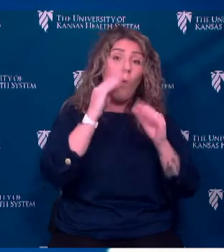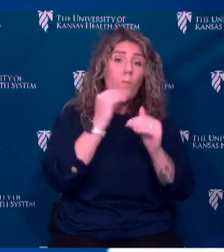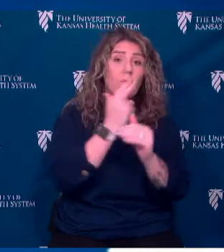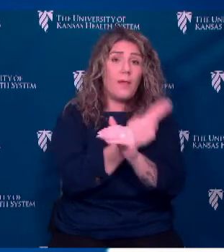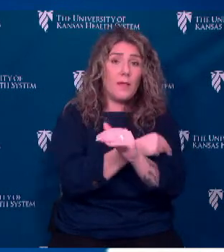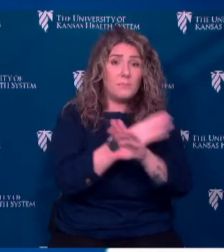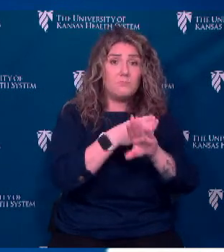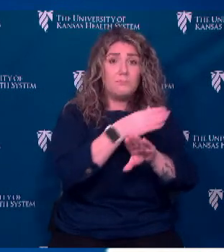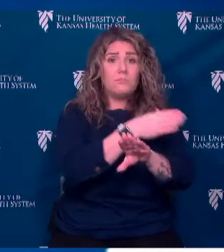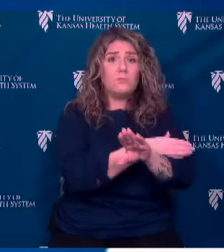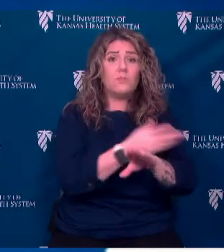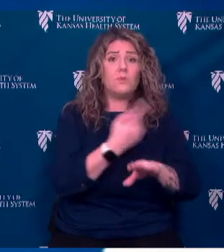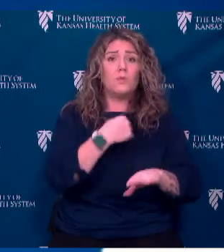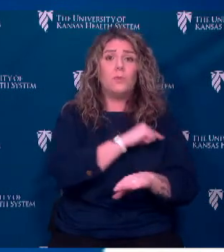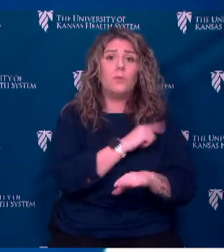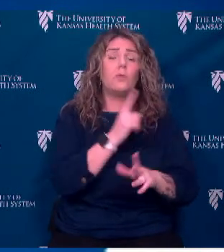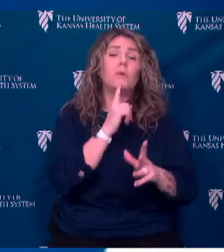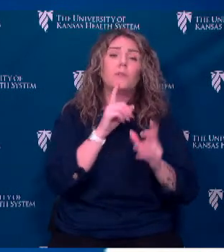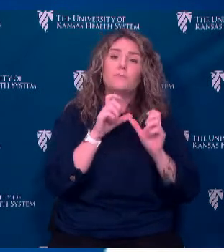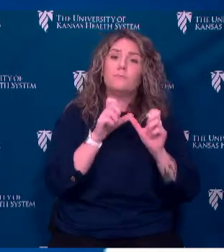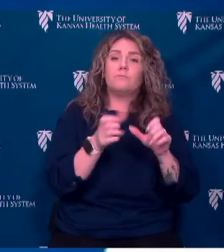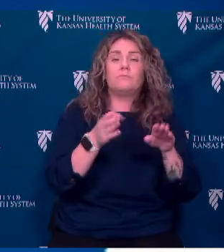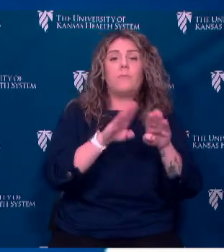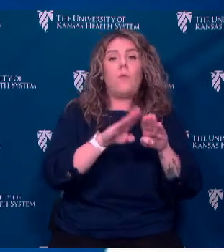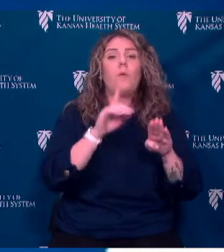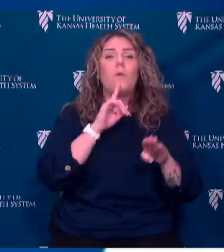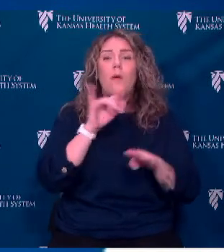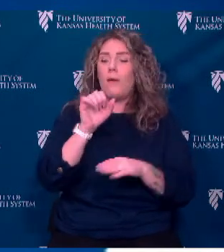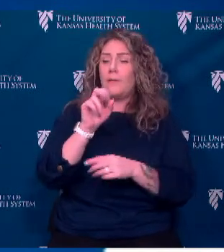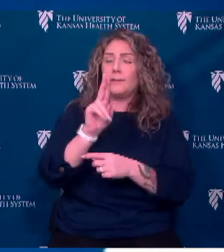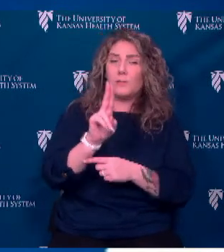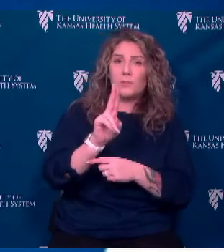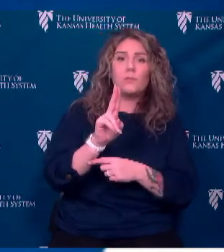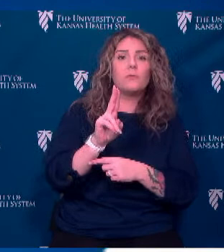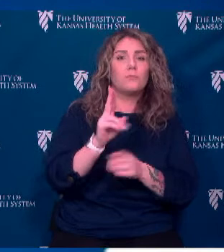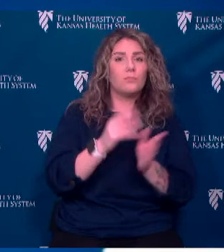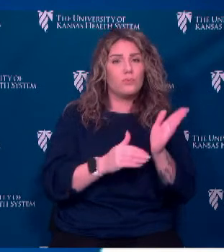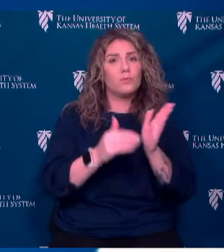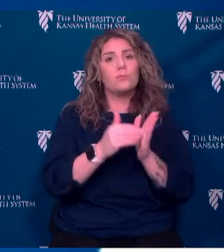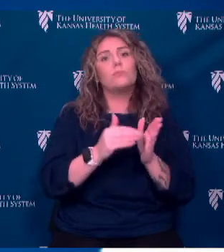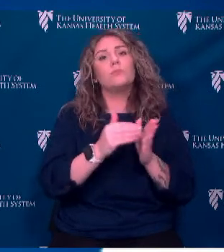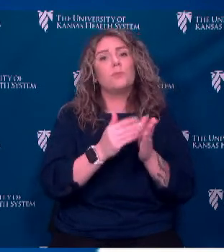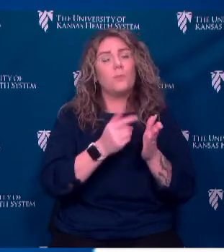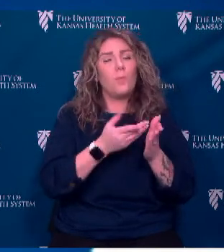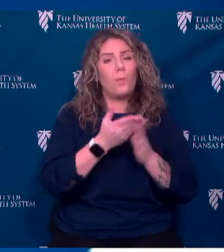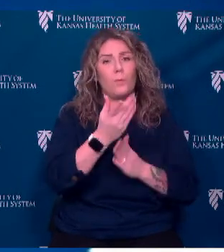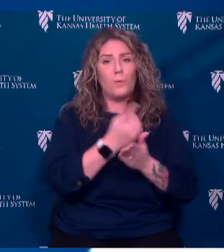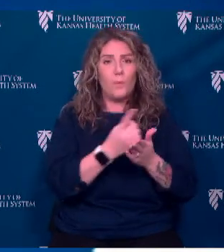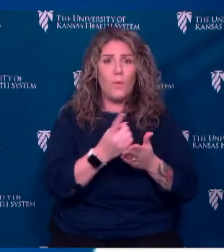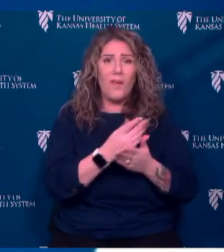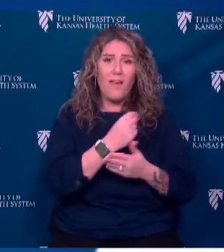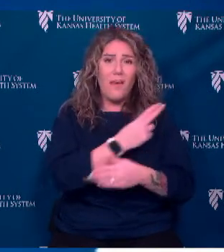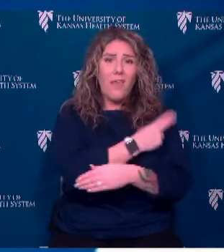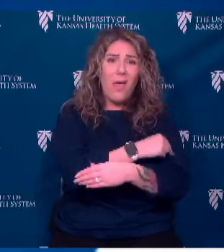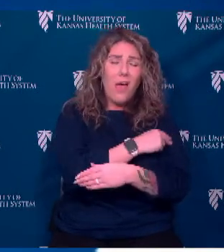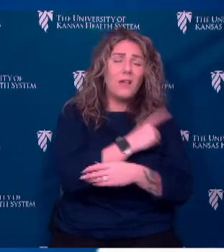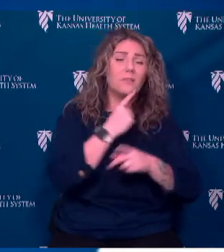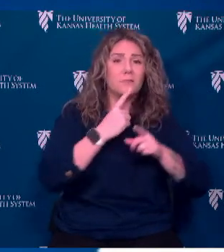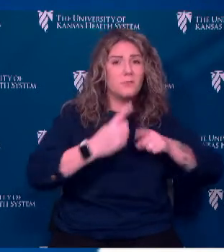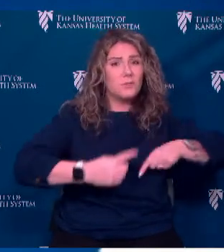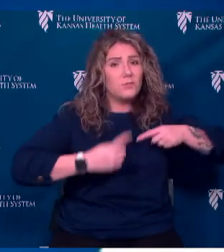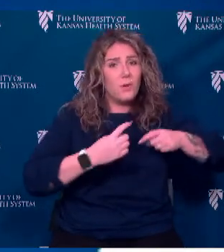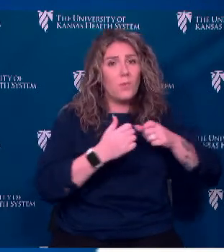closed intermittently through the week. ICU pretty routinely through the week. And even the hospitals continue to have struggle